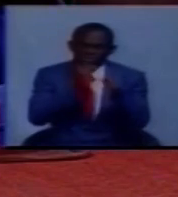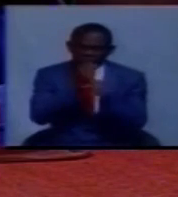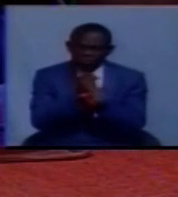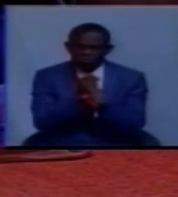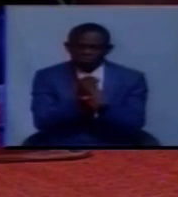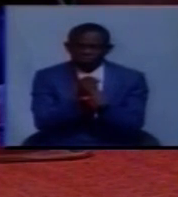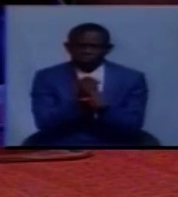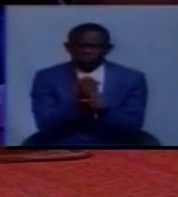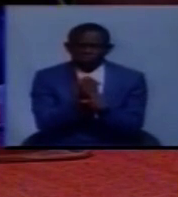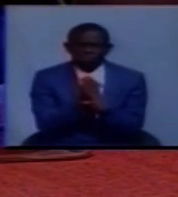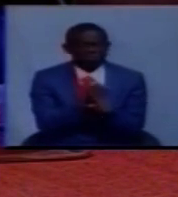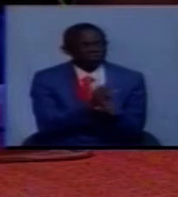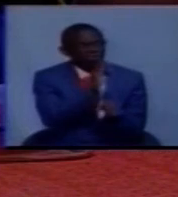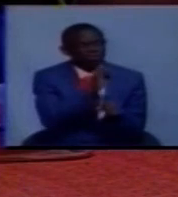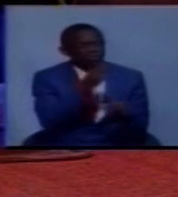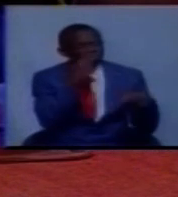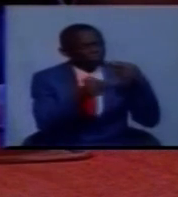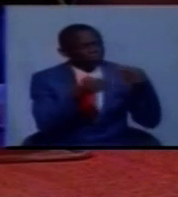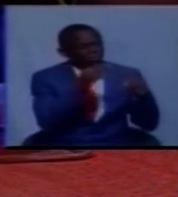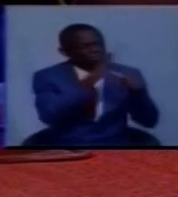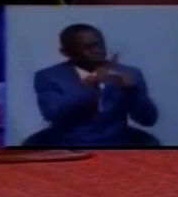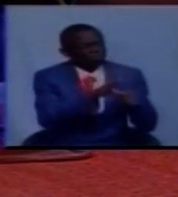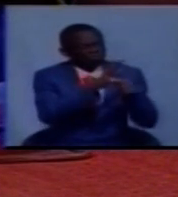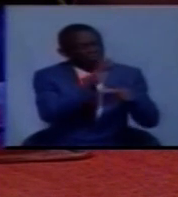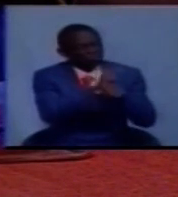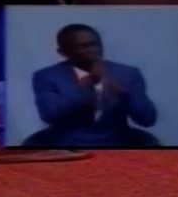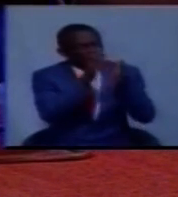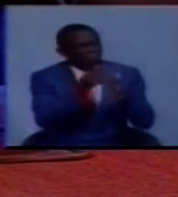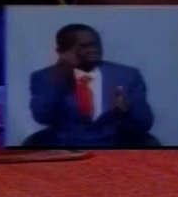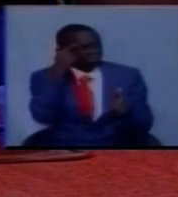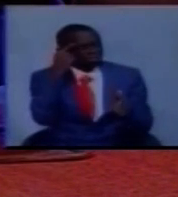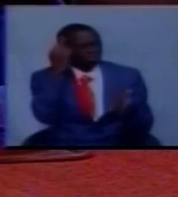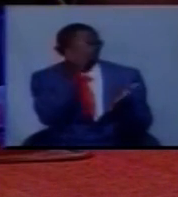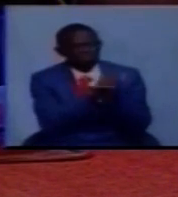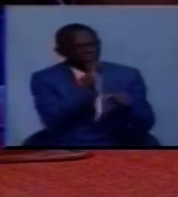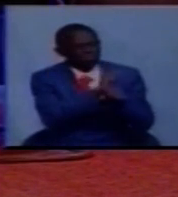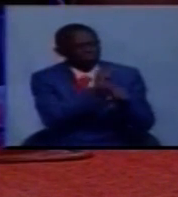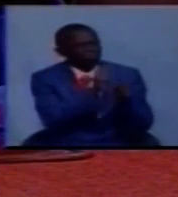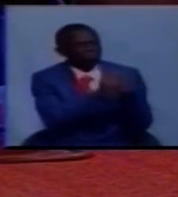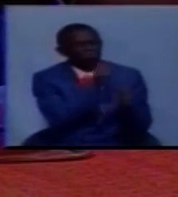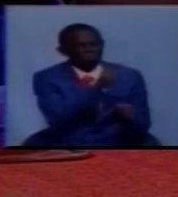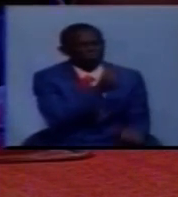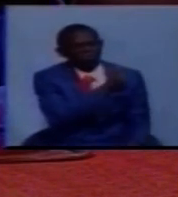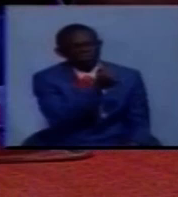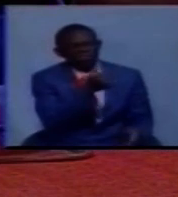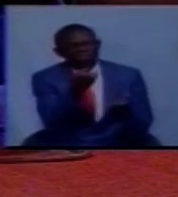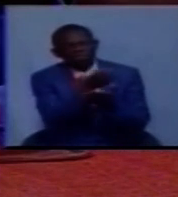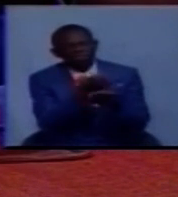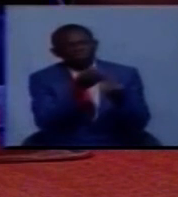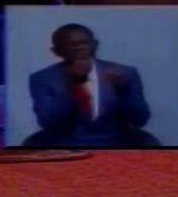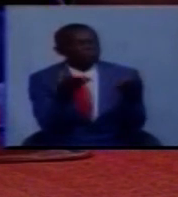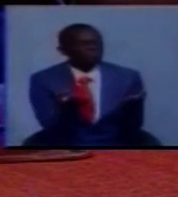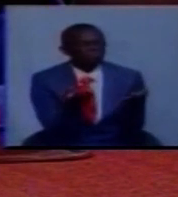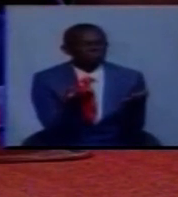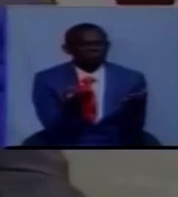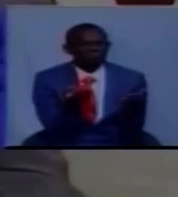institutions, besides Intercontinental, to mention it again, have you boycotted as a Minister of Labour? Oh, well, no, that's, at the moment,